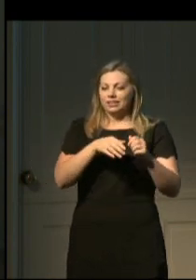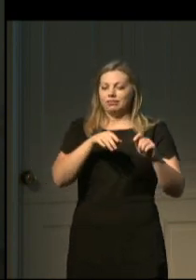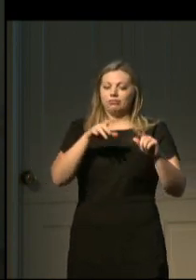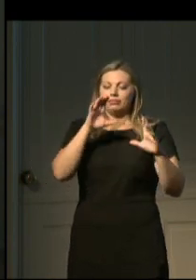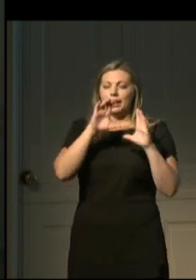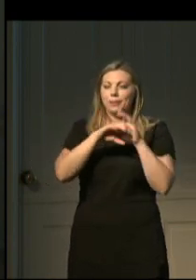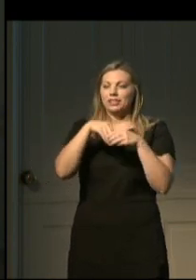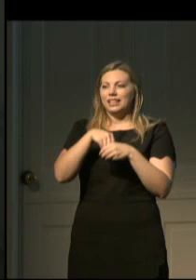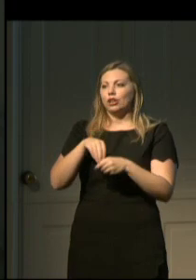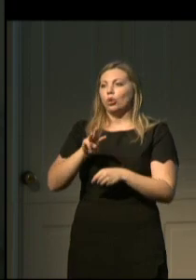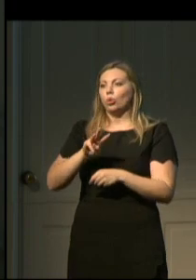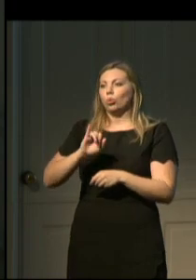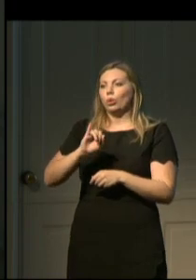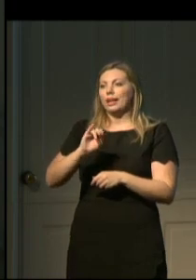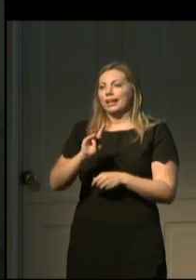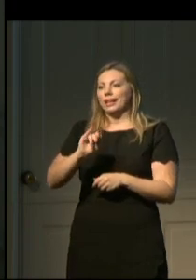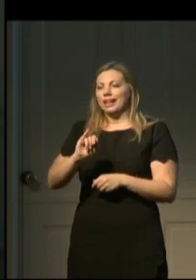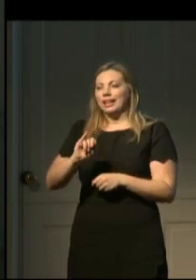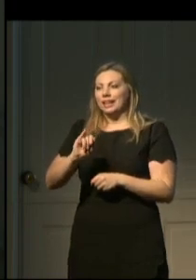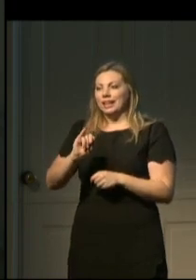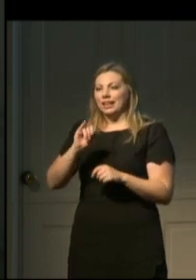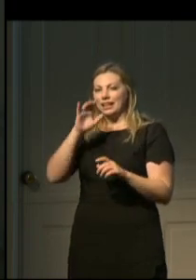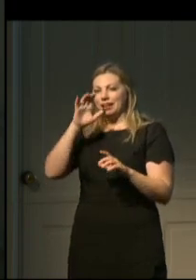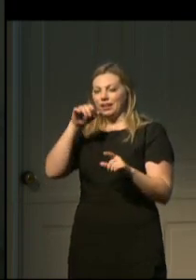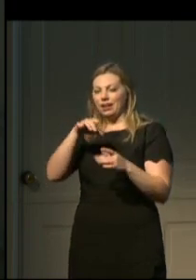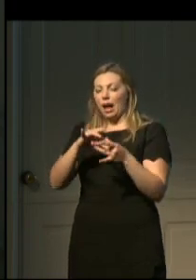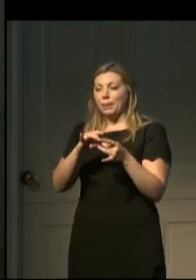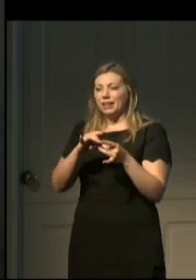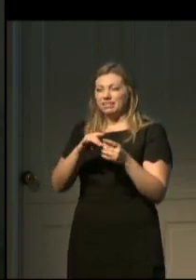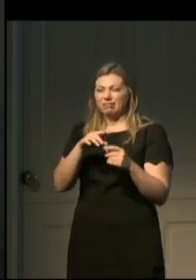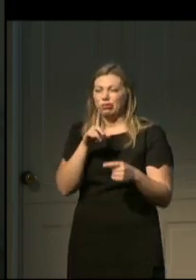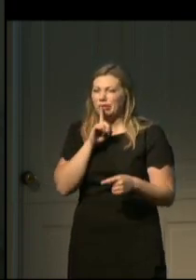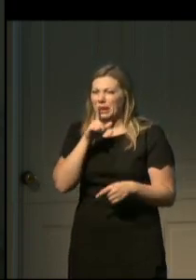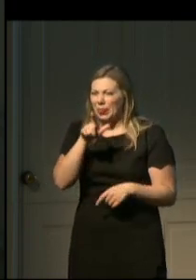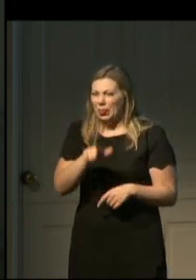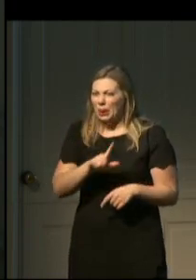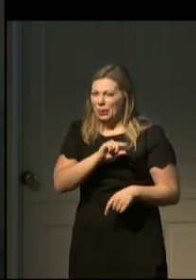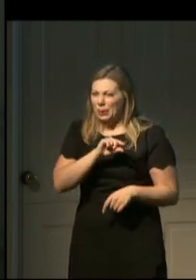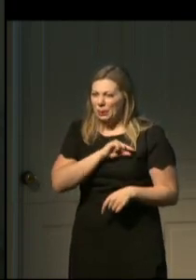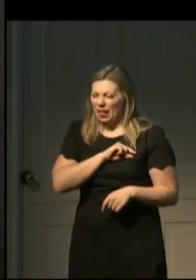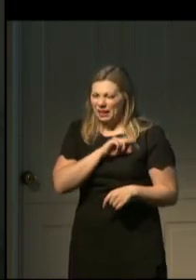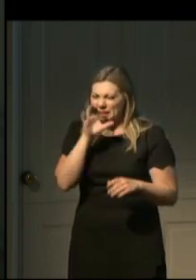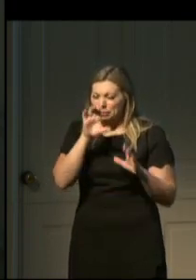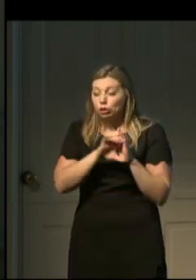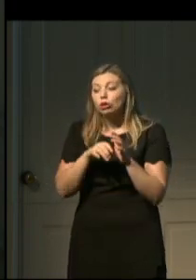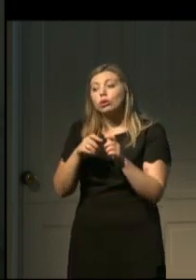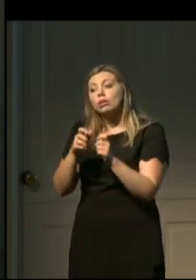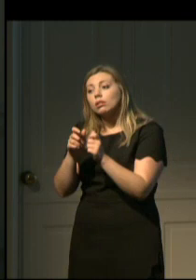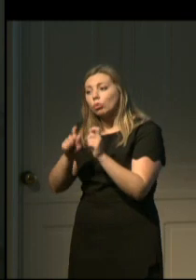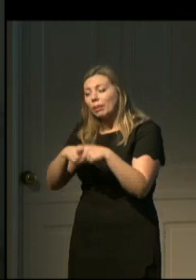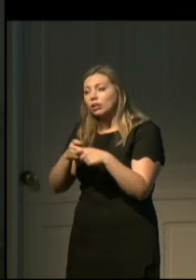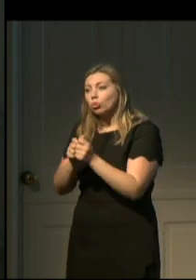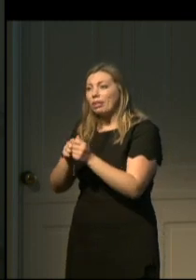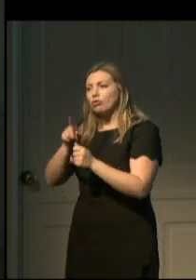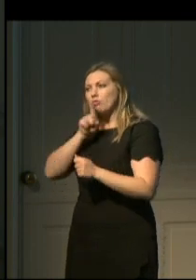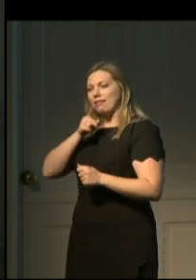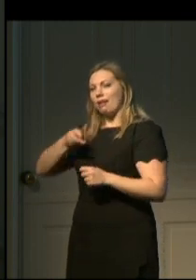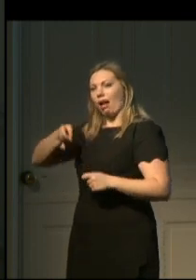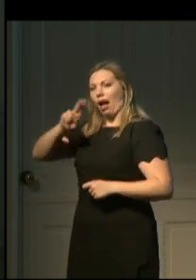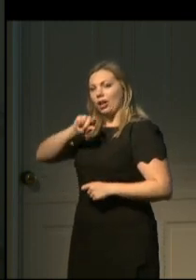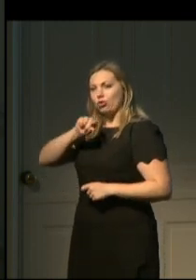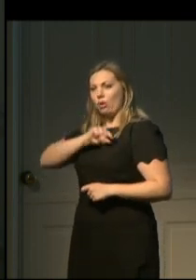was a very low quality, grainy image, with a high resolution image from the collections of the National Portrait